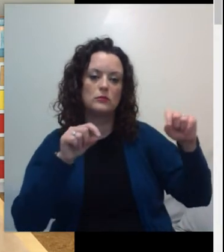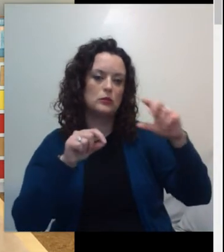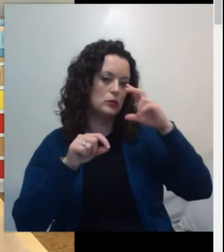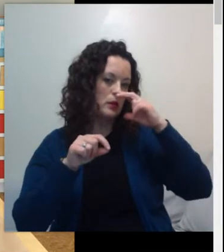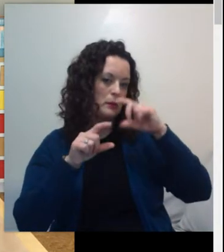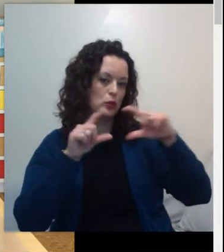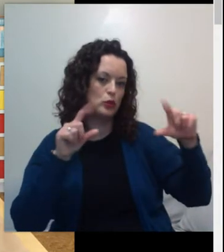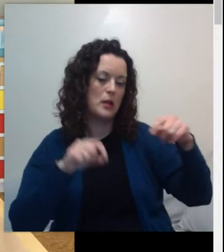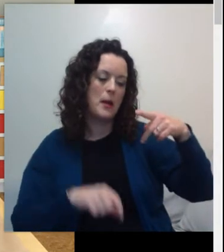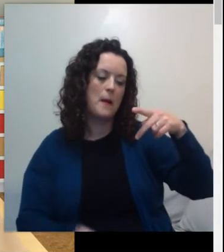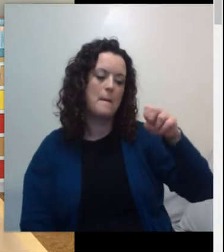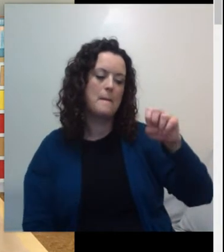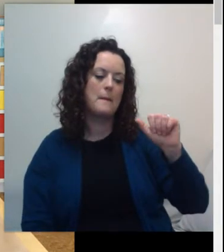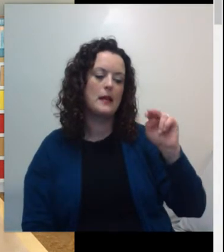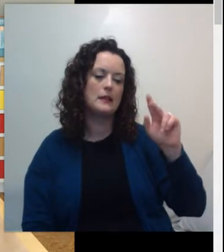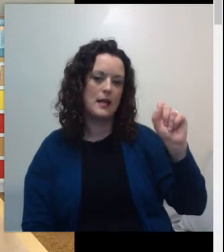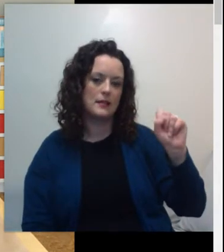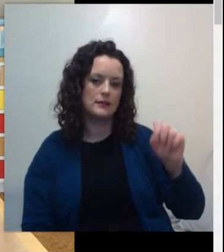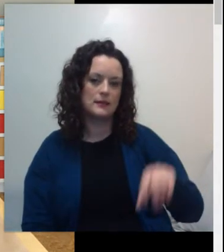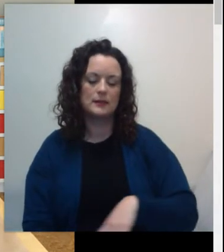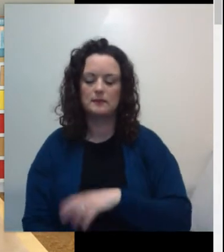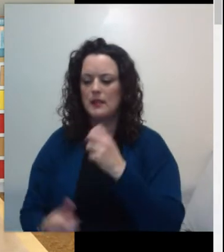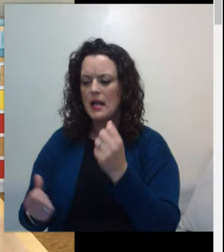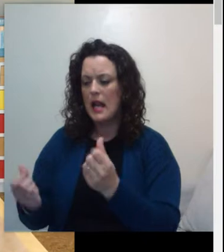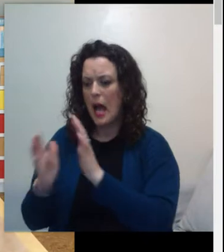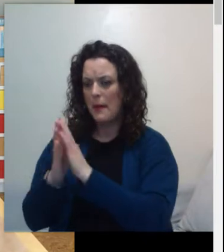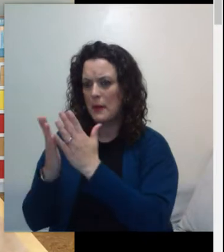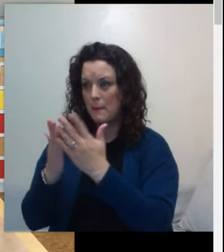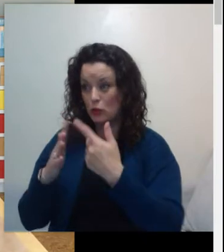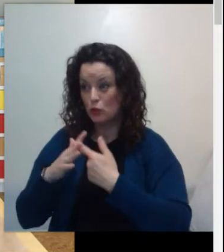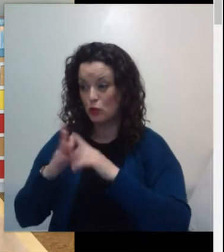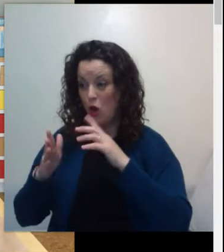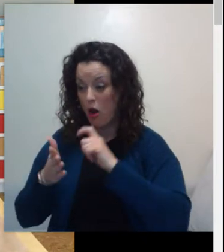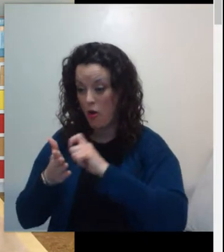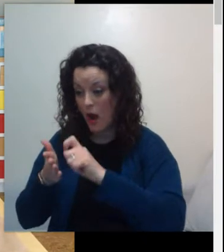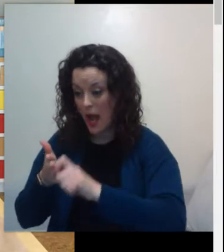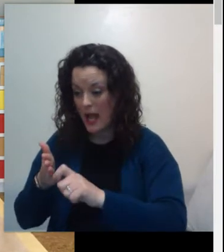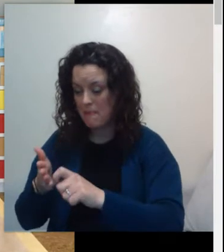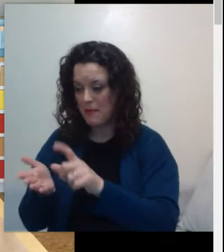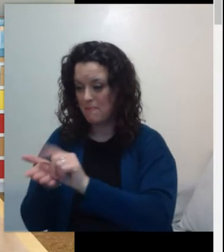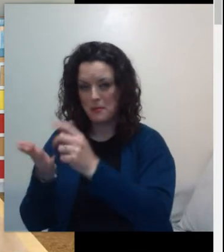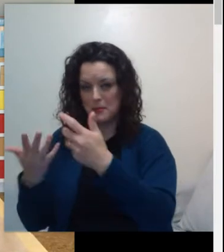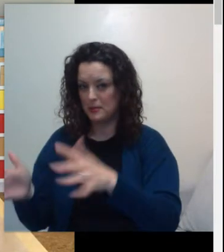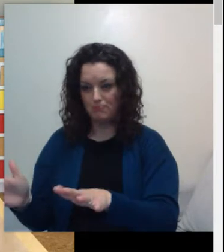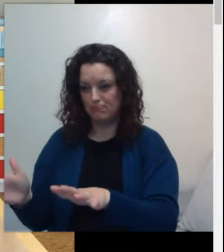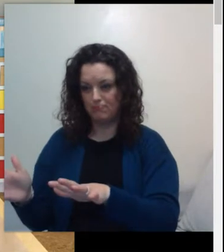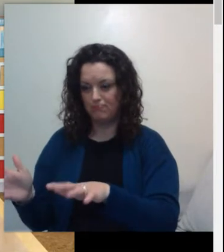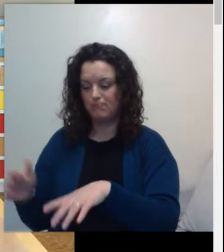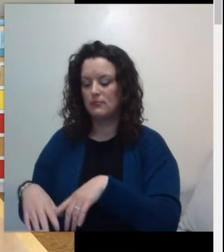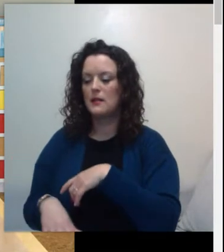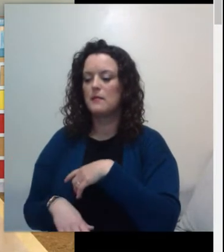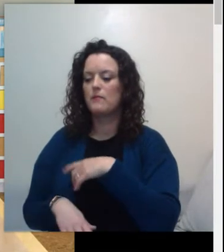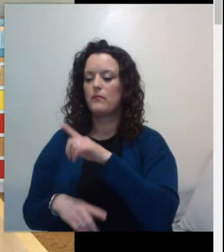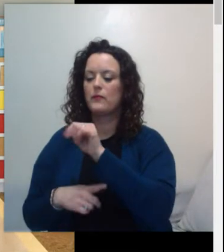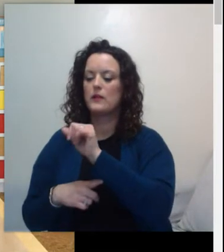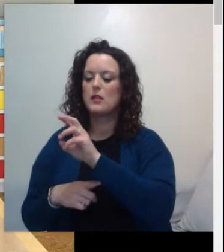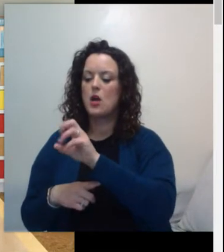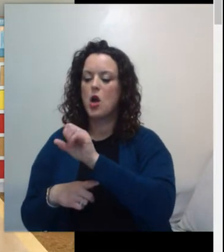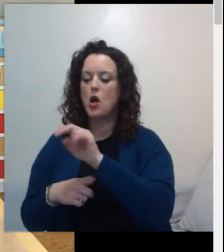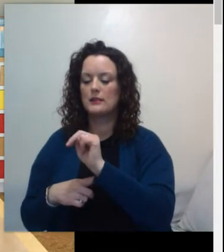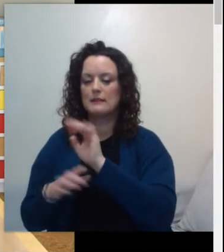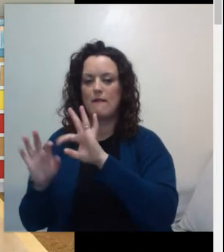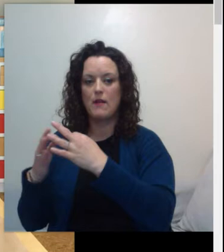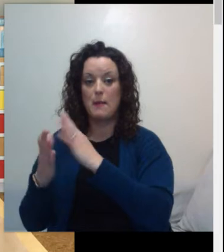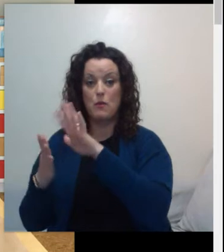and not published? Asked the Lawson family. All of the Lawsons asked me. That's a very good question. I have written